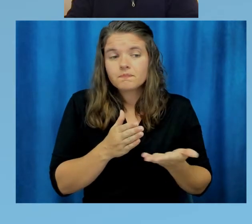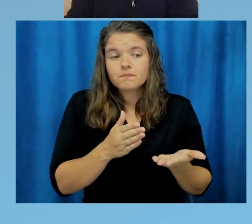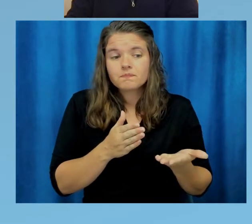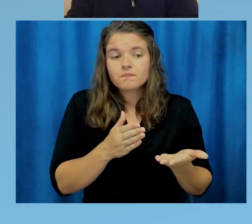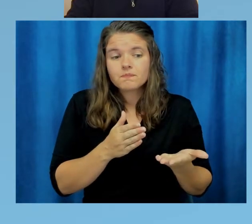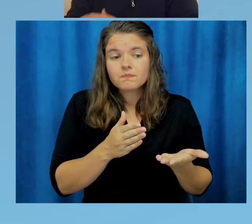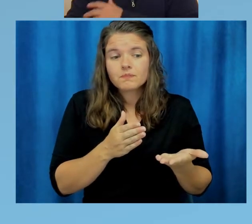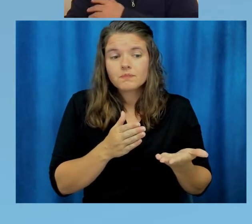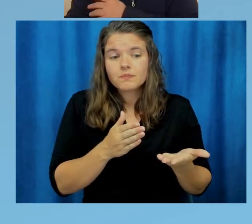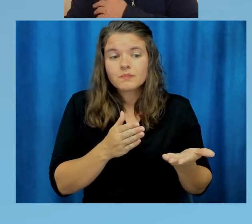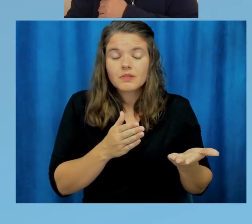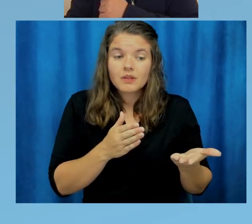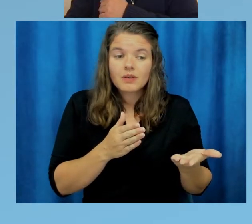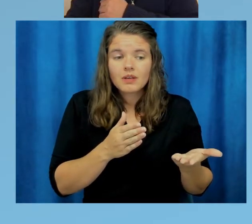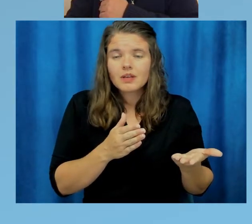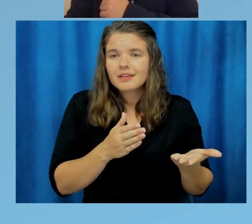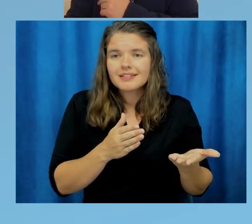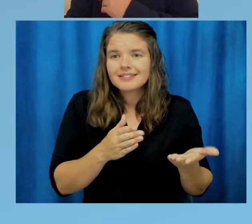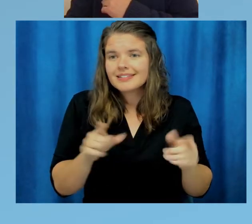some of those,